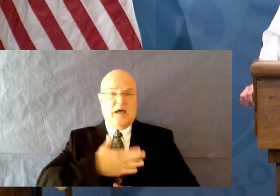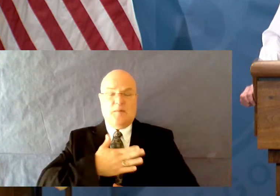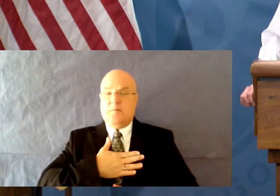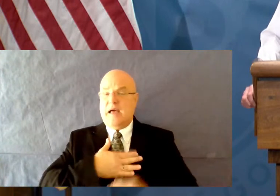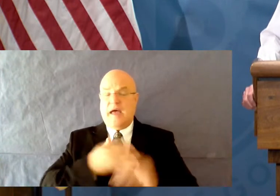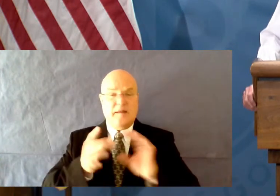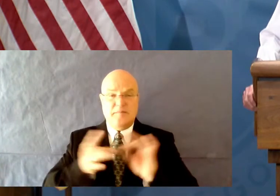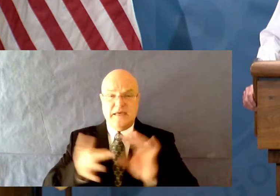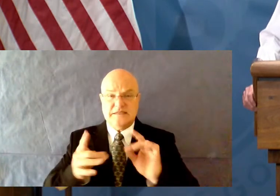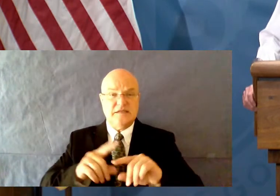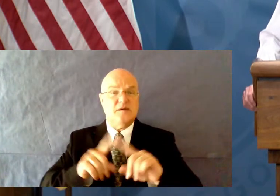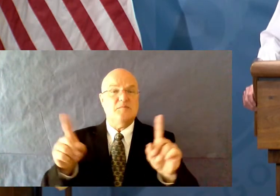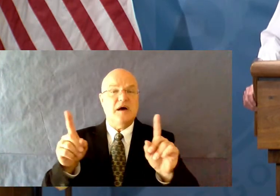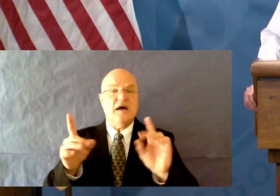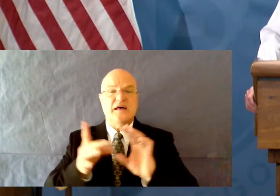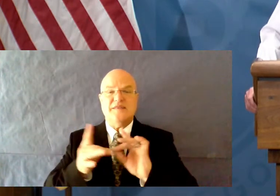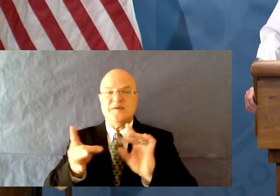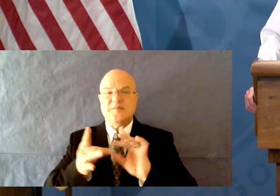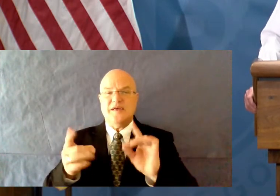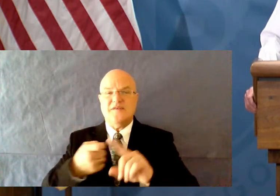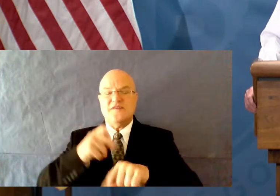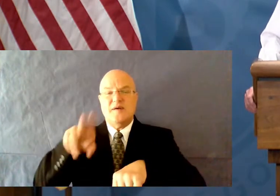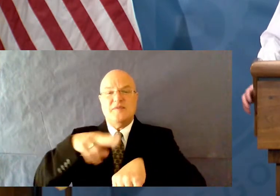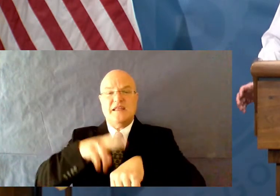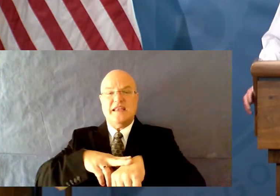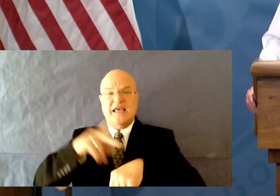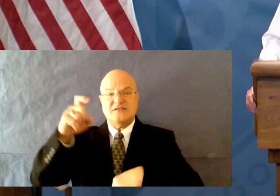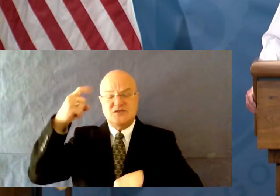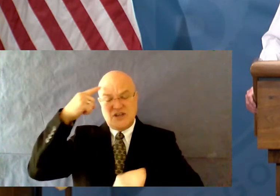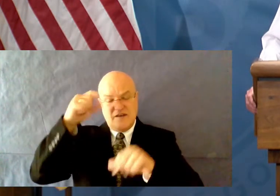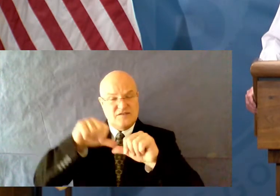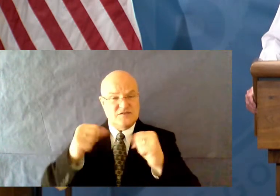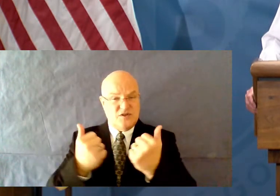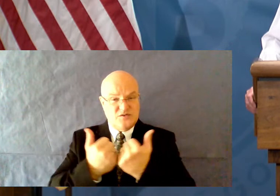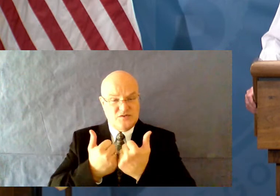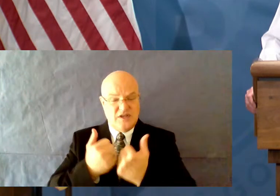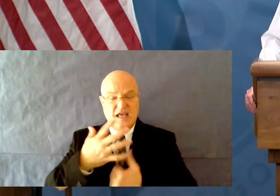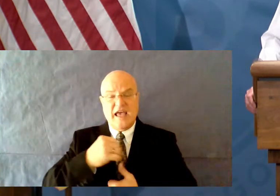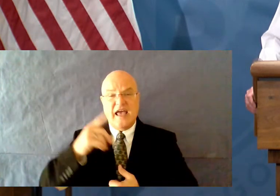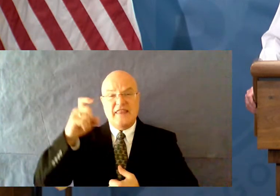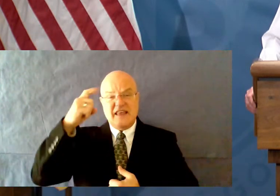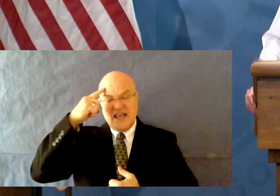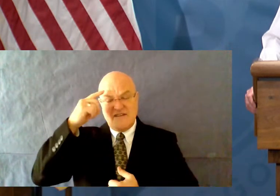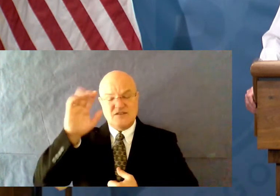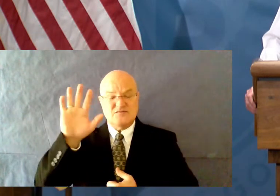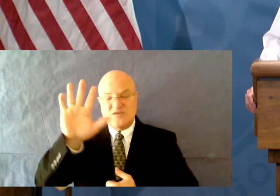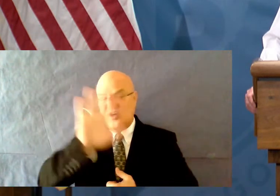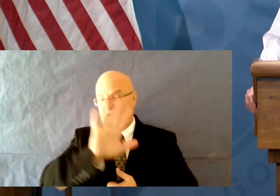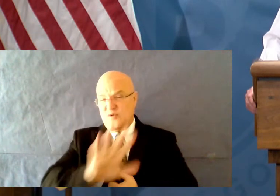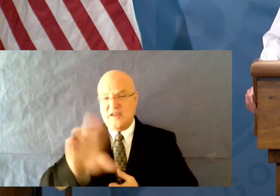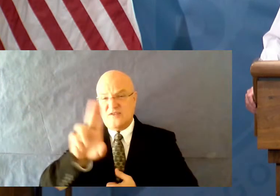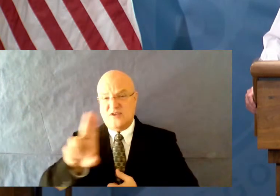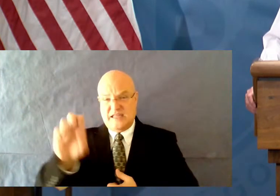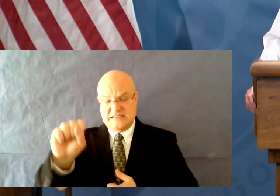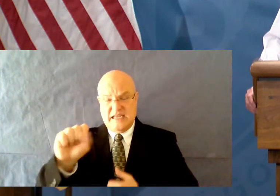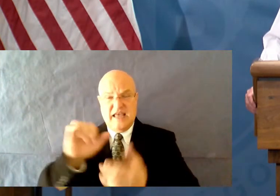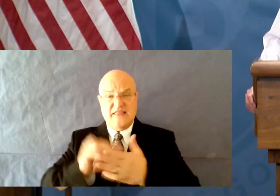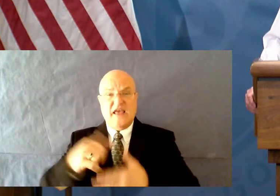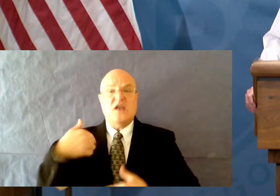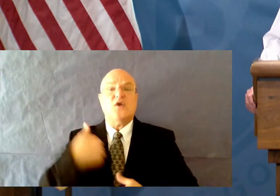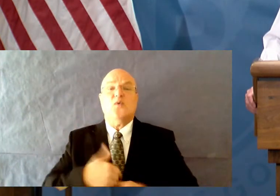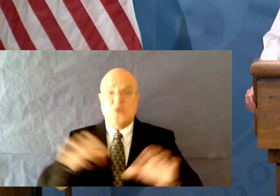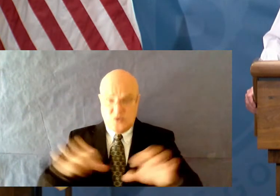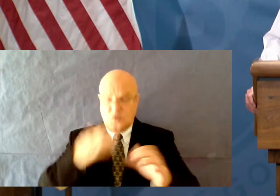but it's a message of the National Governors Association and the governors individually that we are doing a